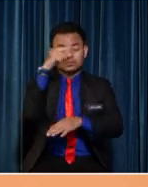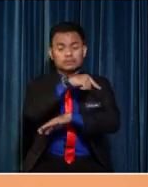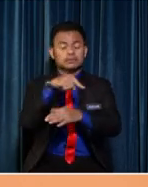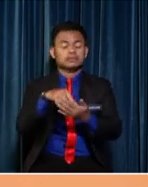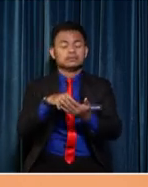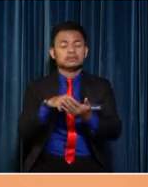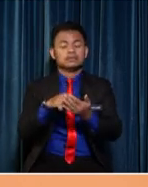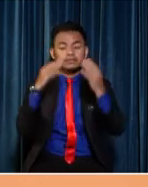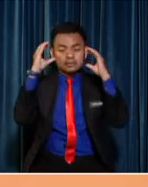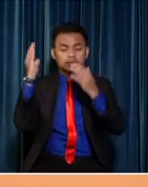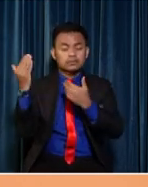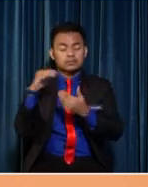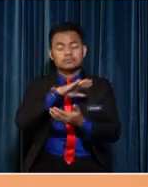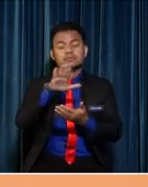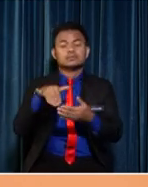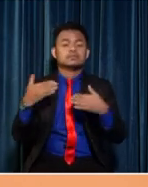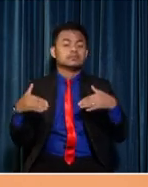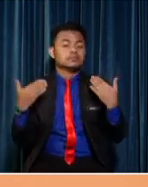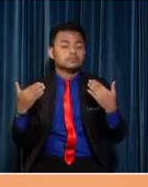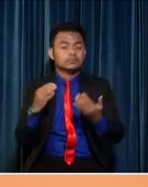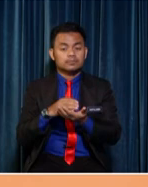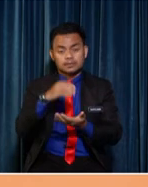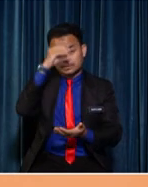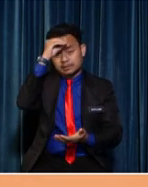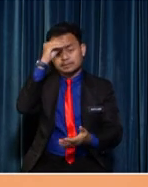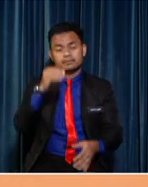hope you enjoyed this lesson.